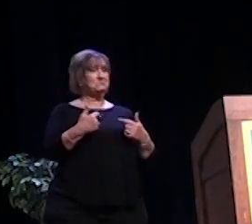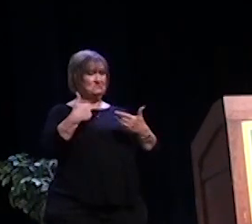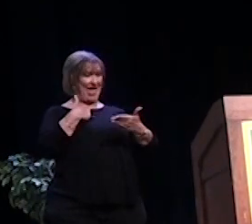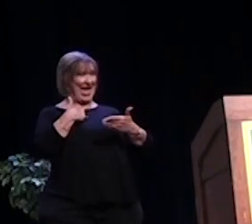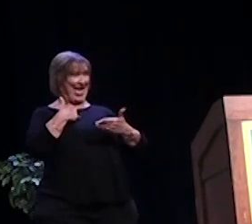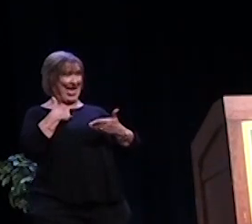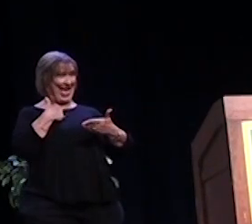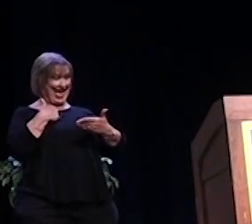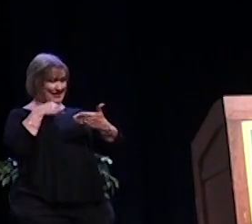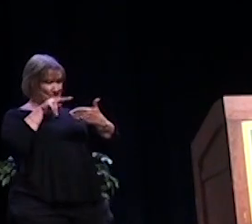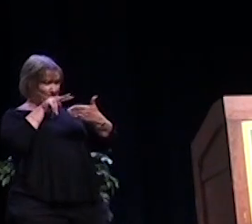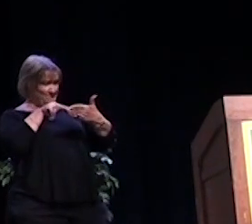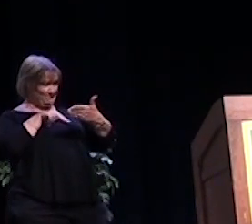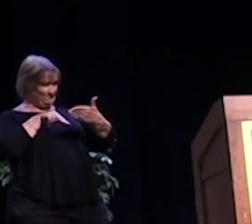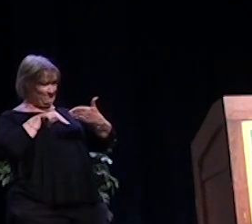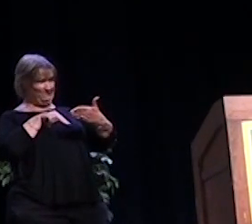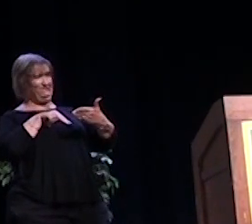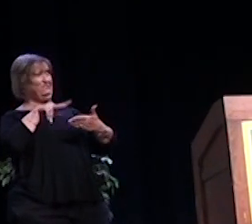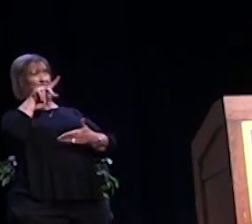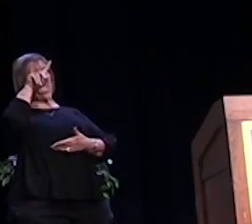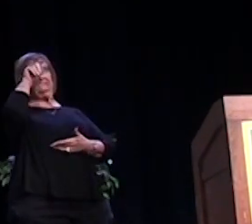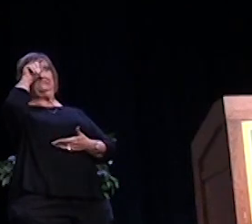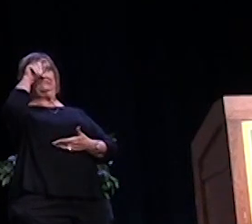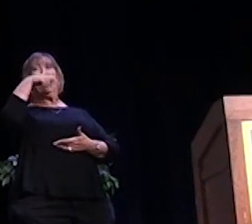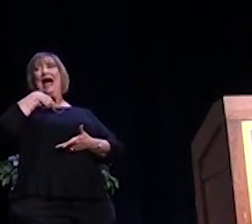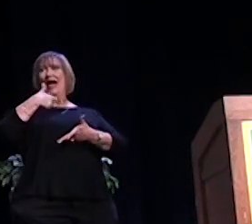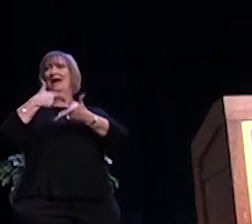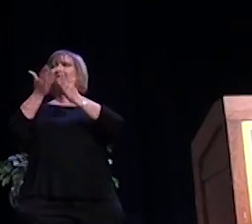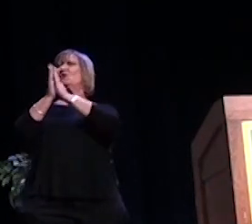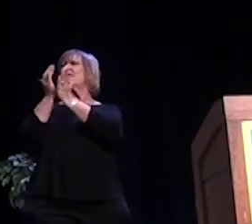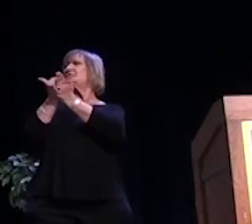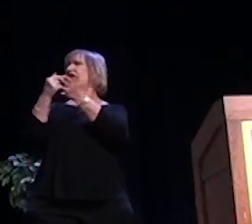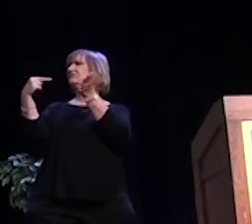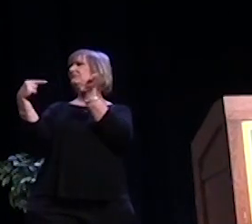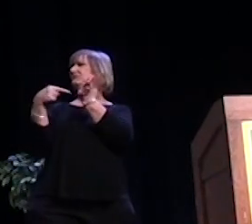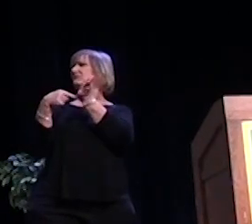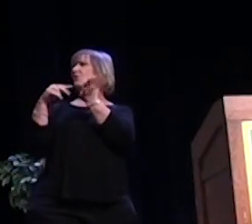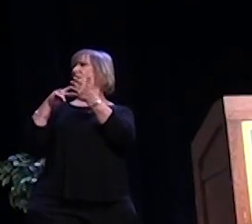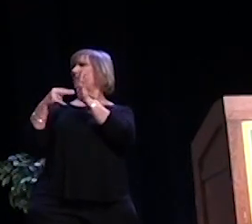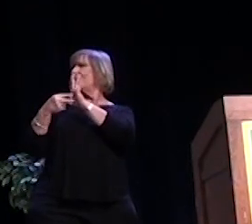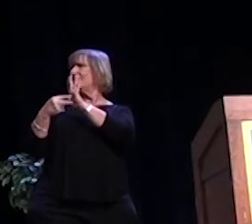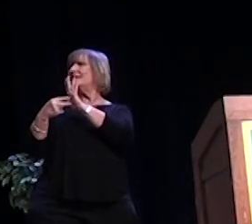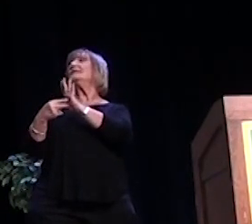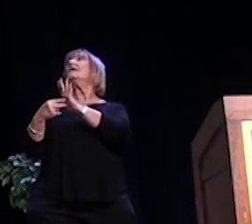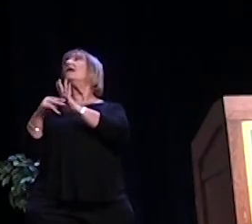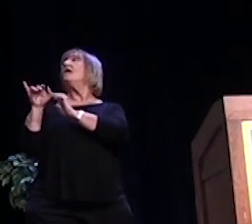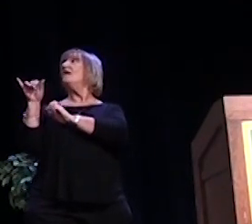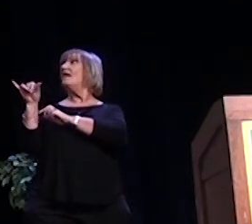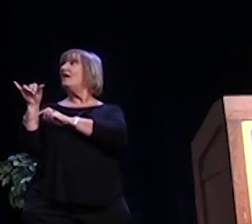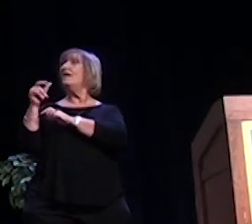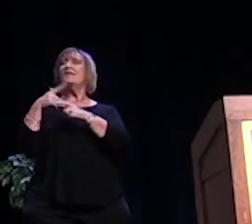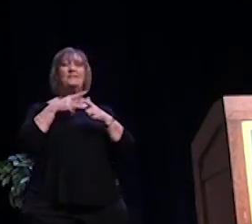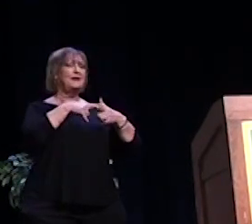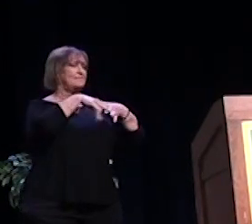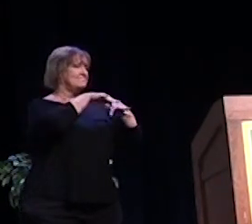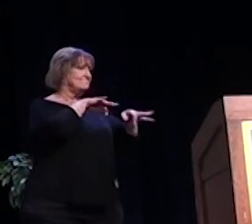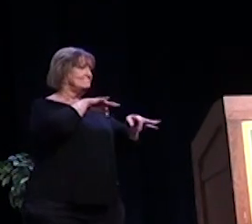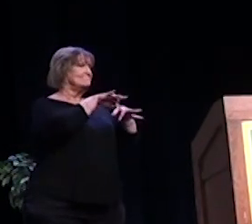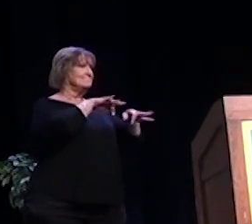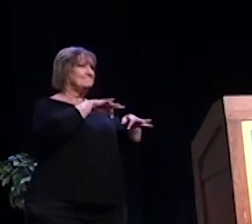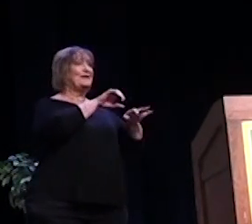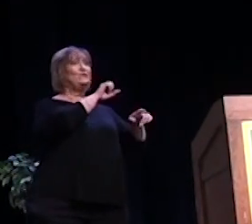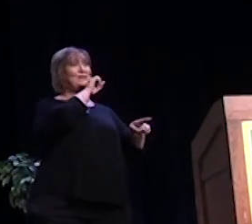my understanding, and I have to ask for assistance. So taking that time to explain things to